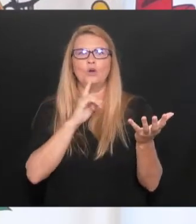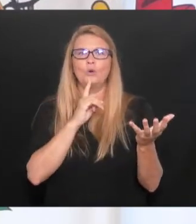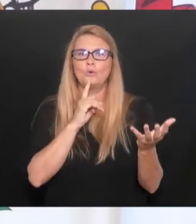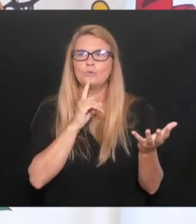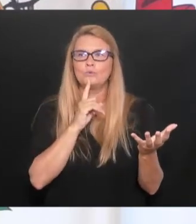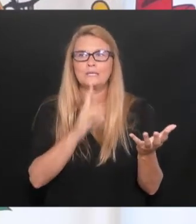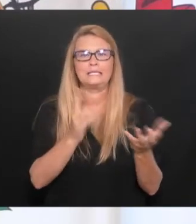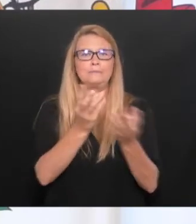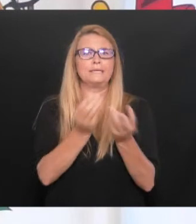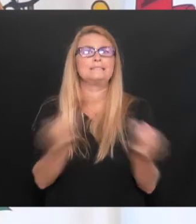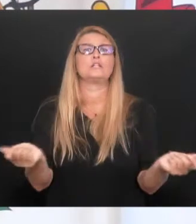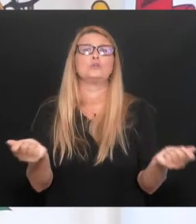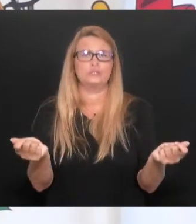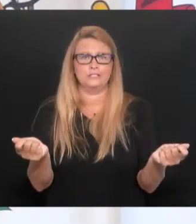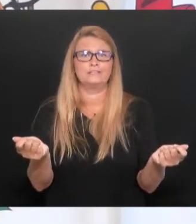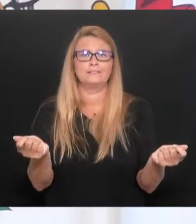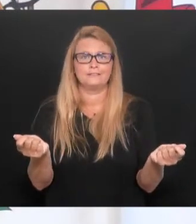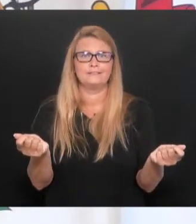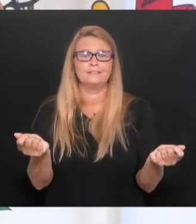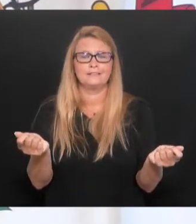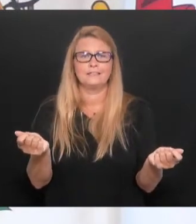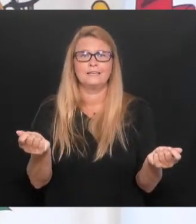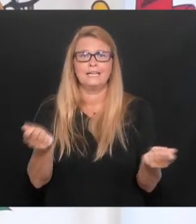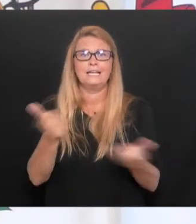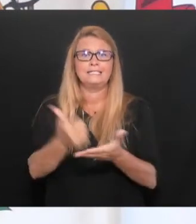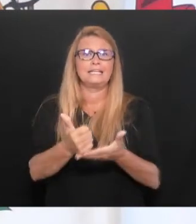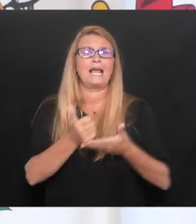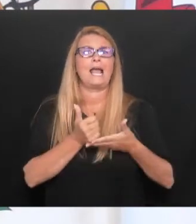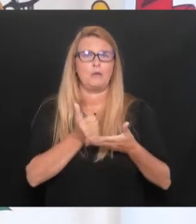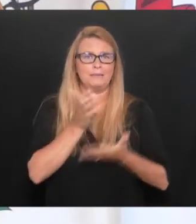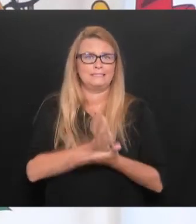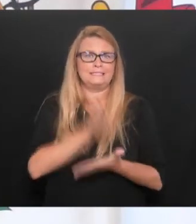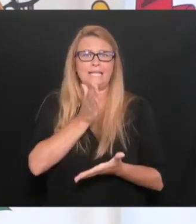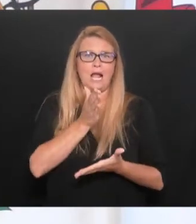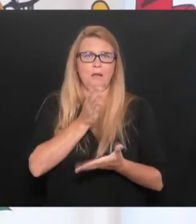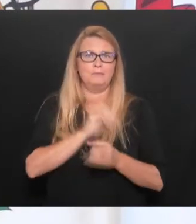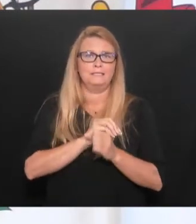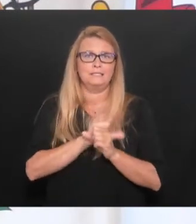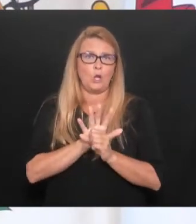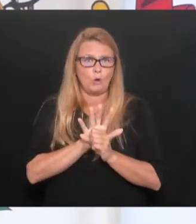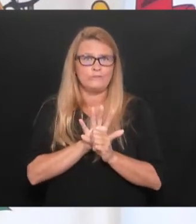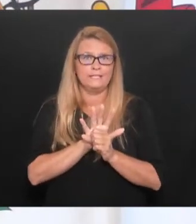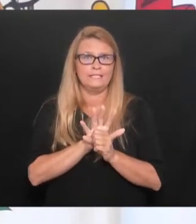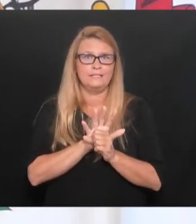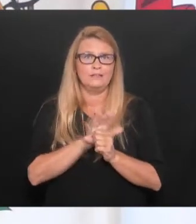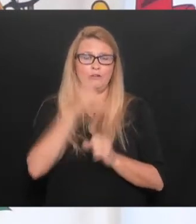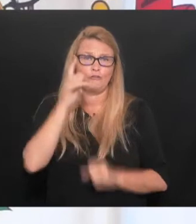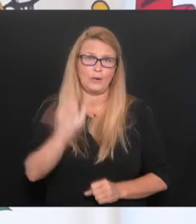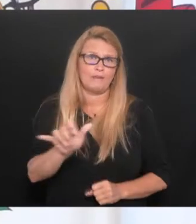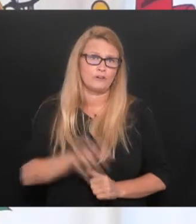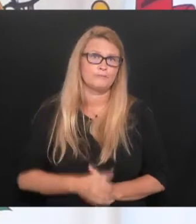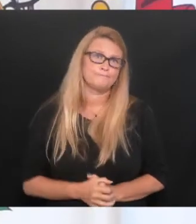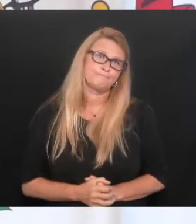solution. You're part of the solution to get this thing dead and killed and gone forever.